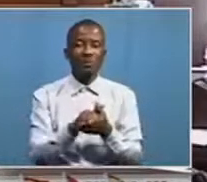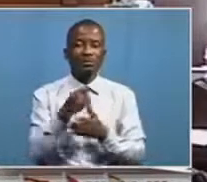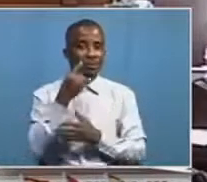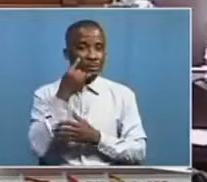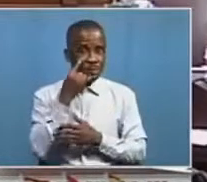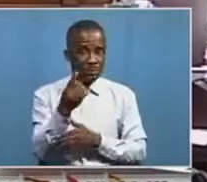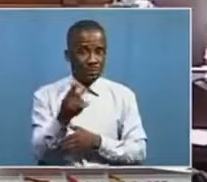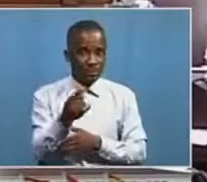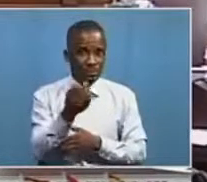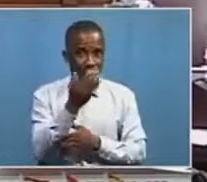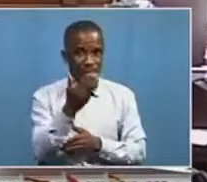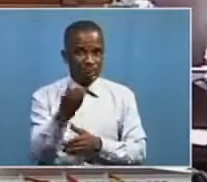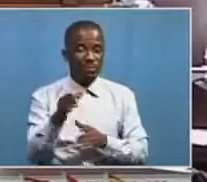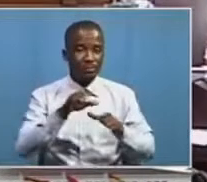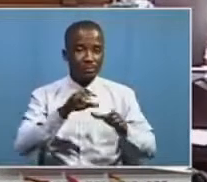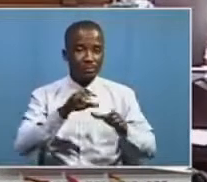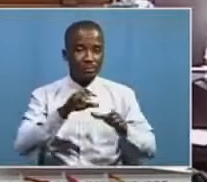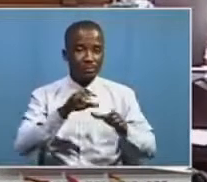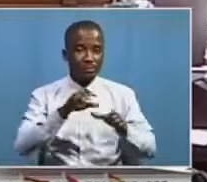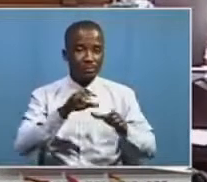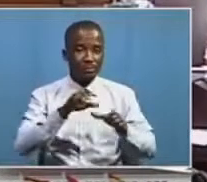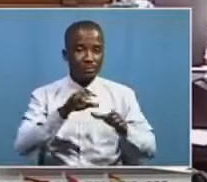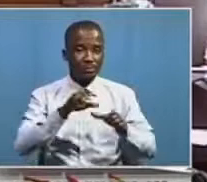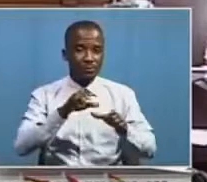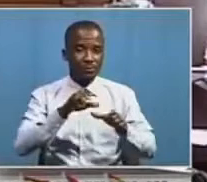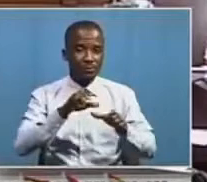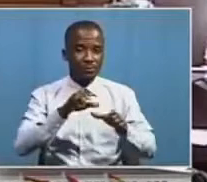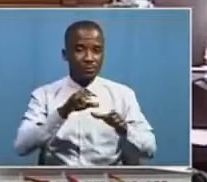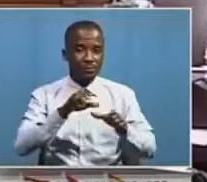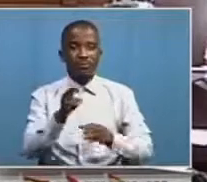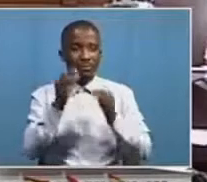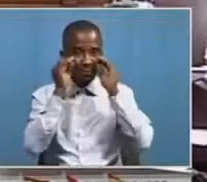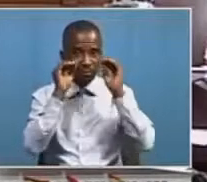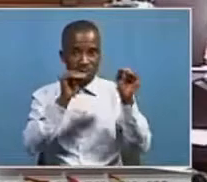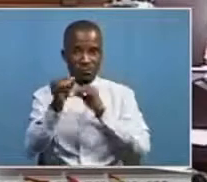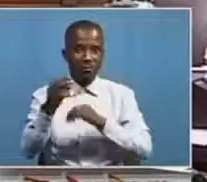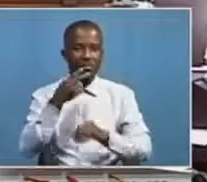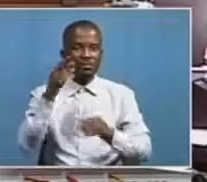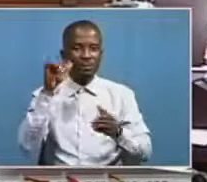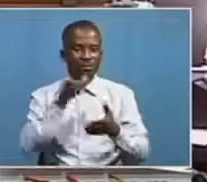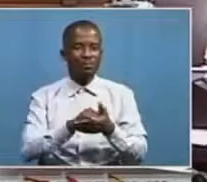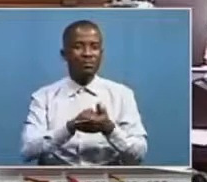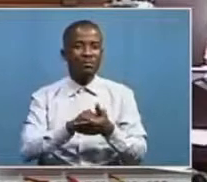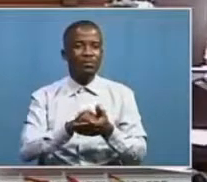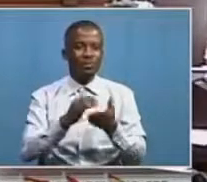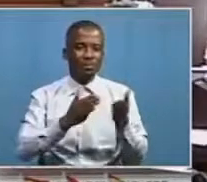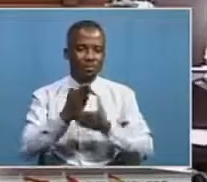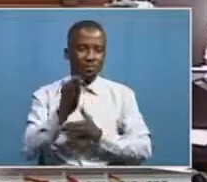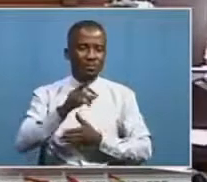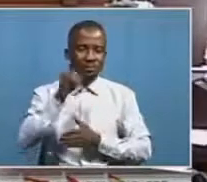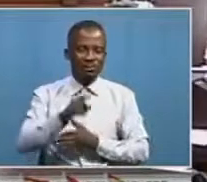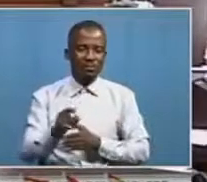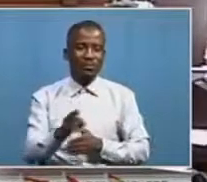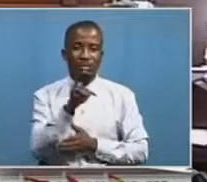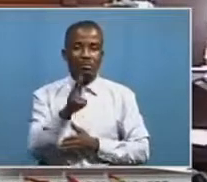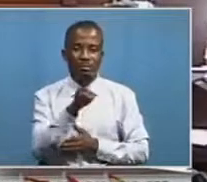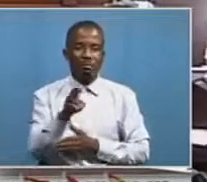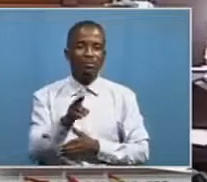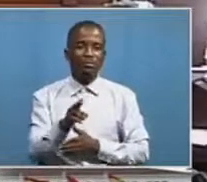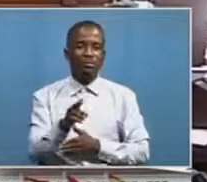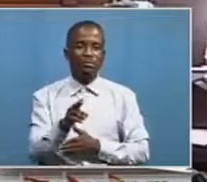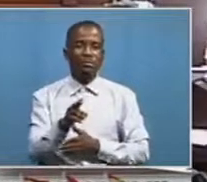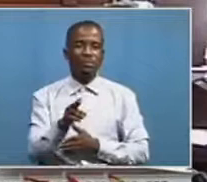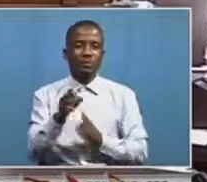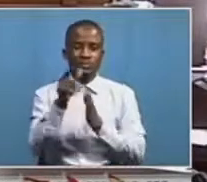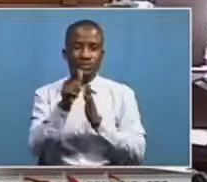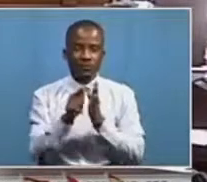real substance of actions brought before the court, we have observed that the proper approach is to examine the writs as well as the pleadings